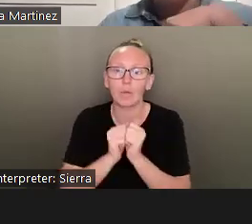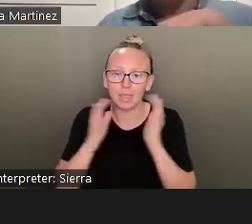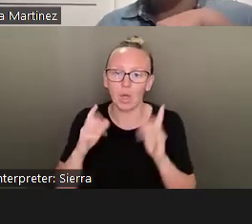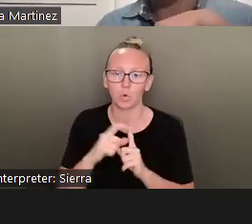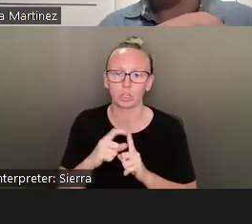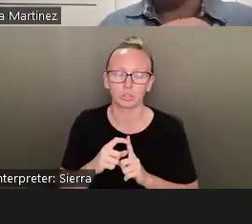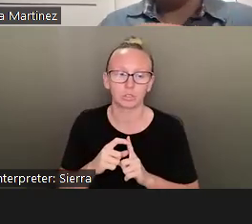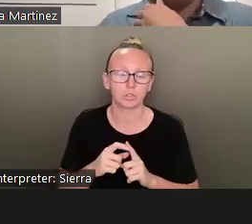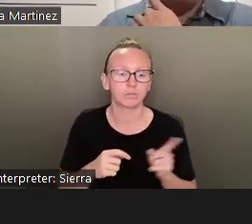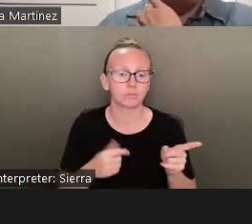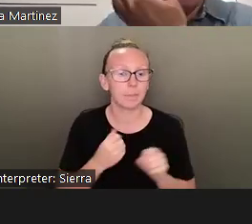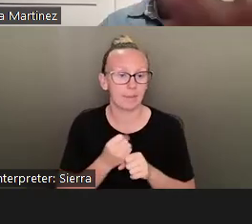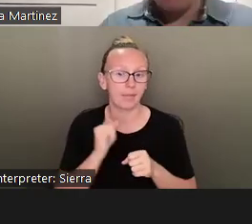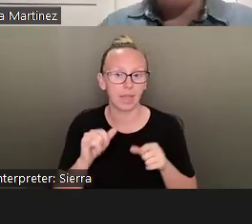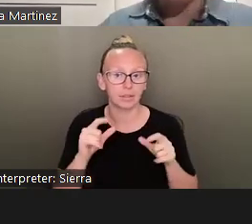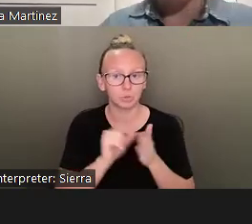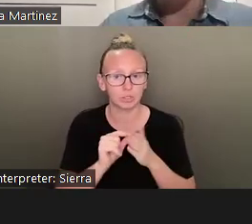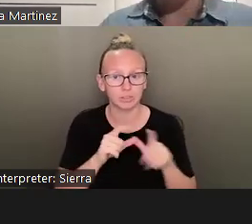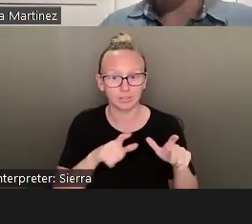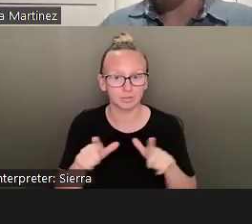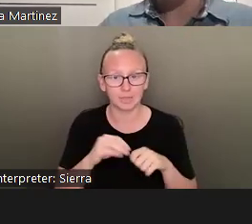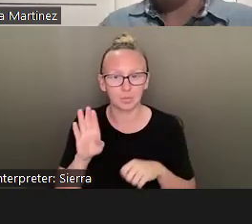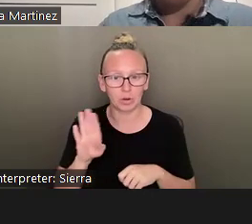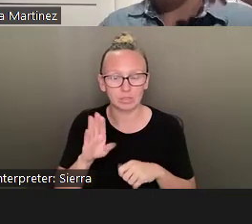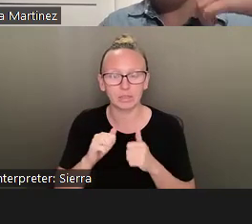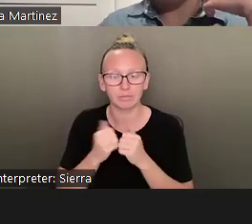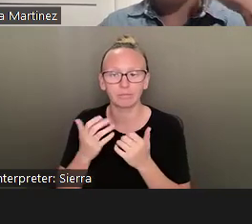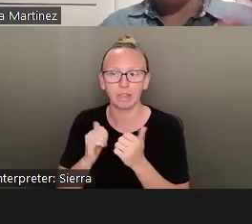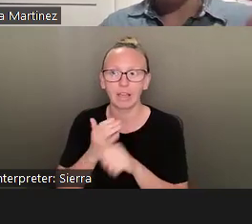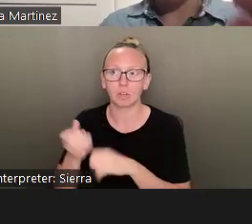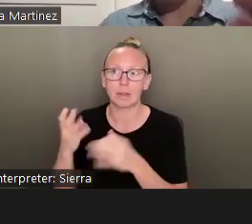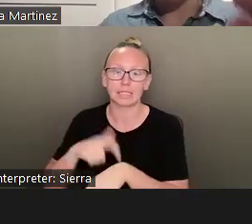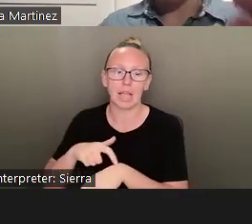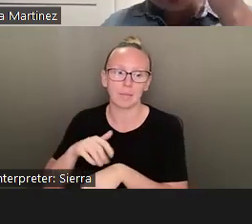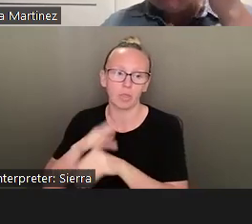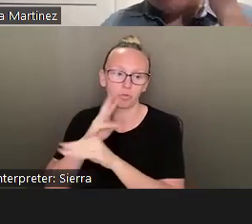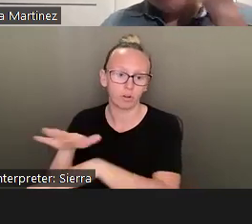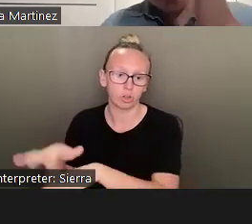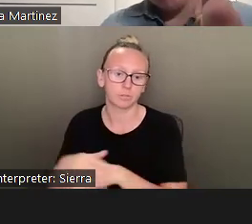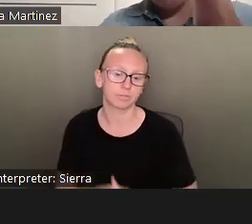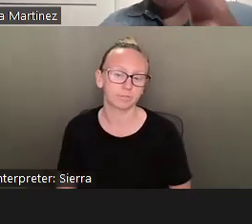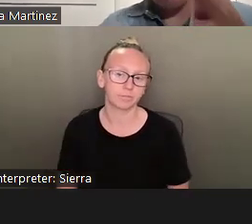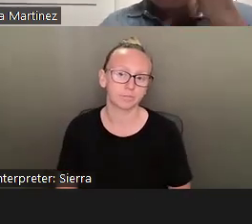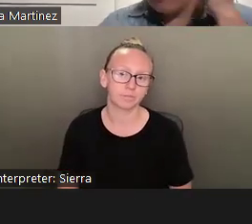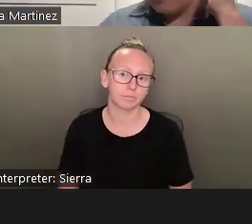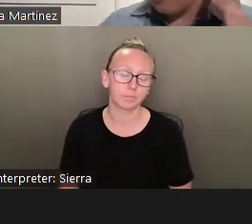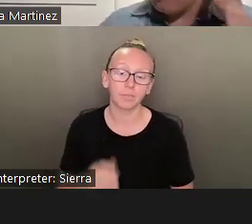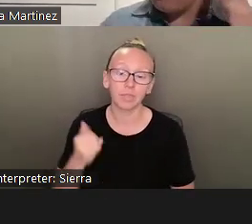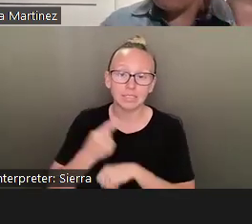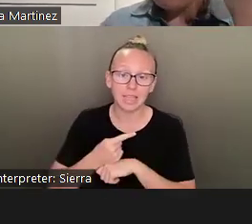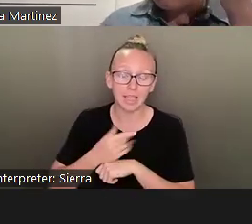prints here in Boise after spending days along the river. And on the day that my